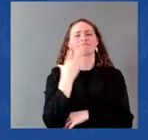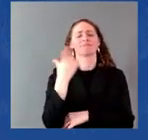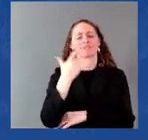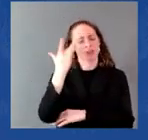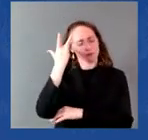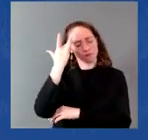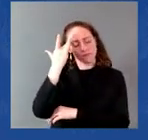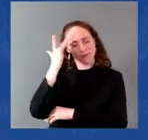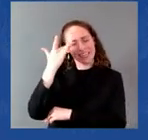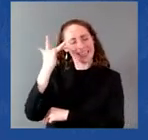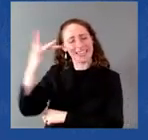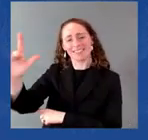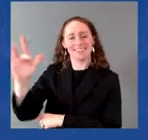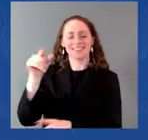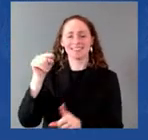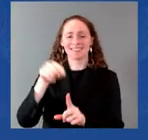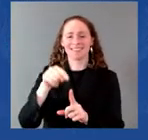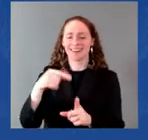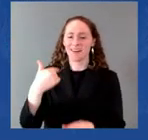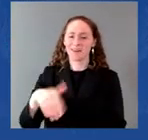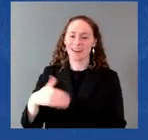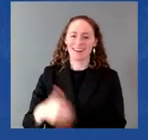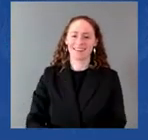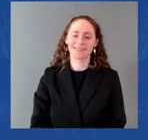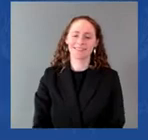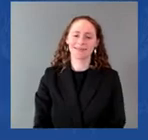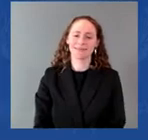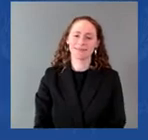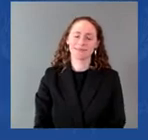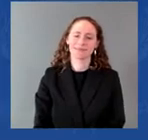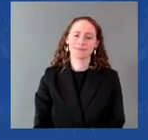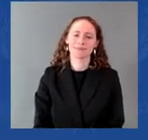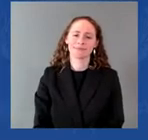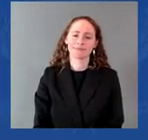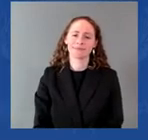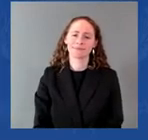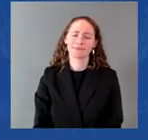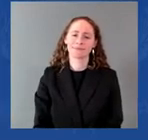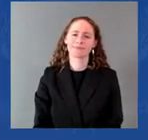He's trying out 7 guys to play me.